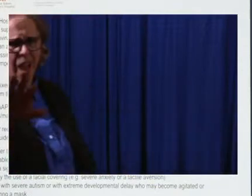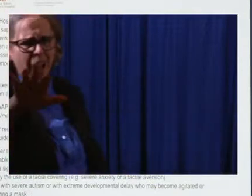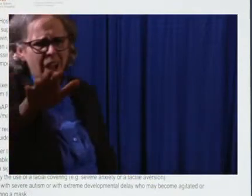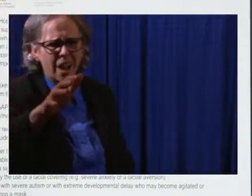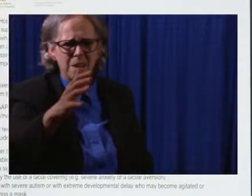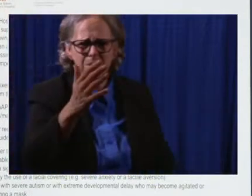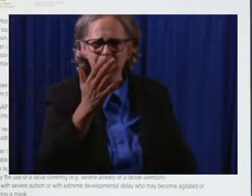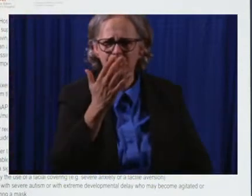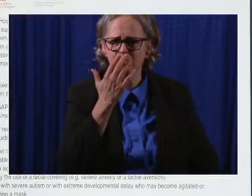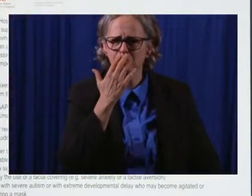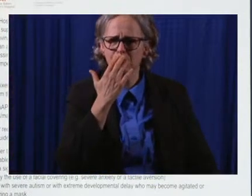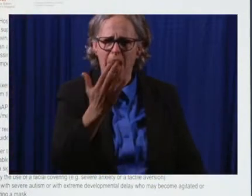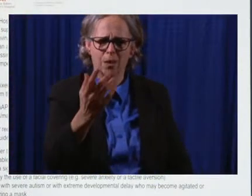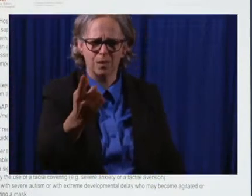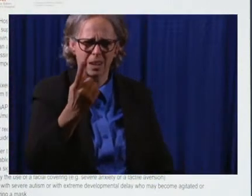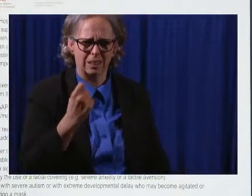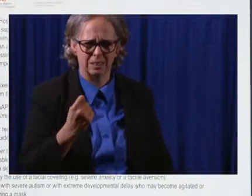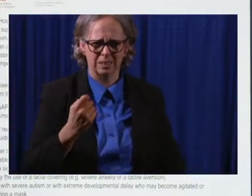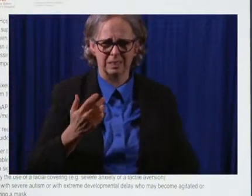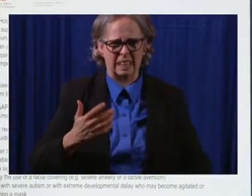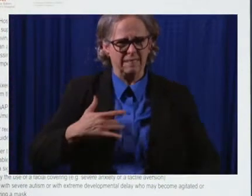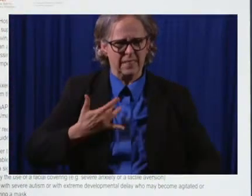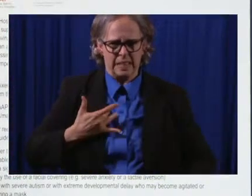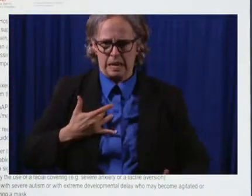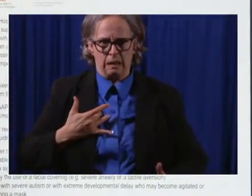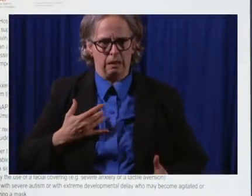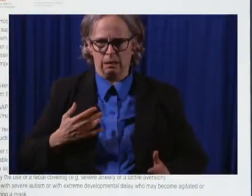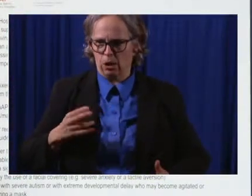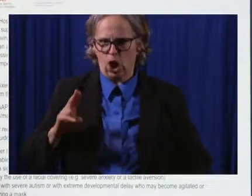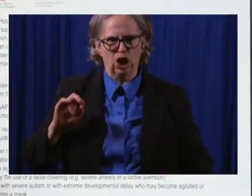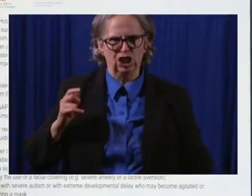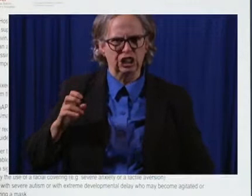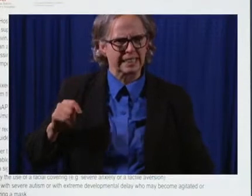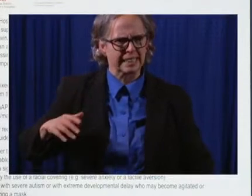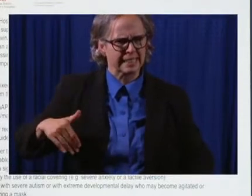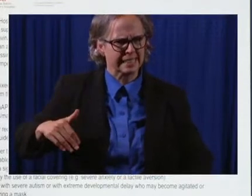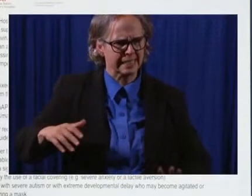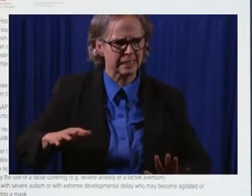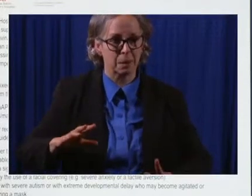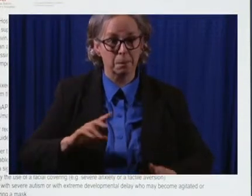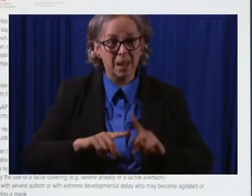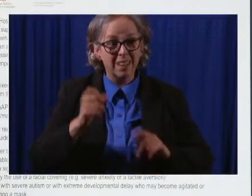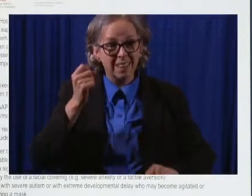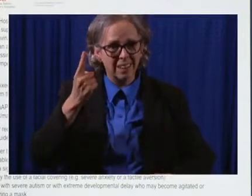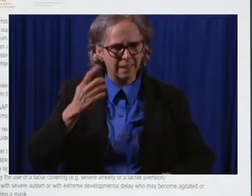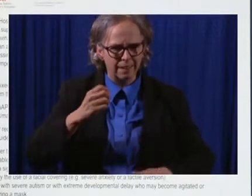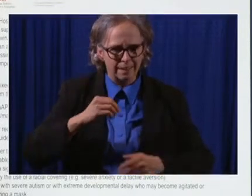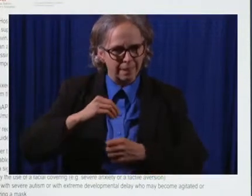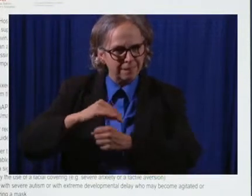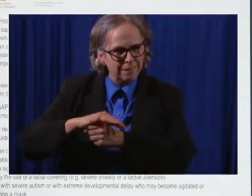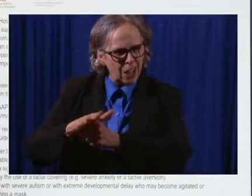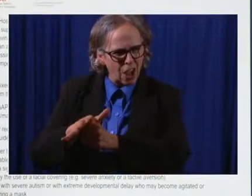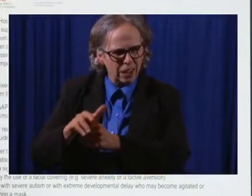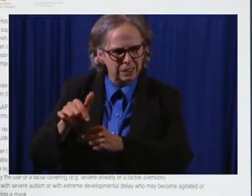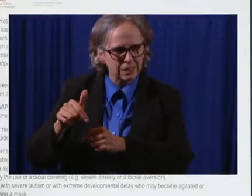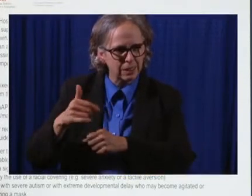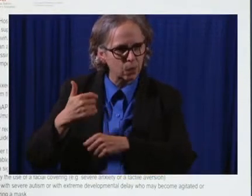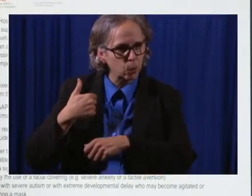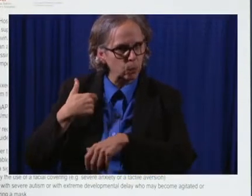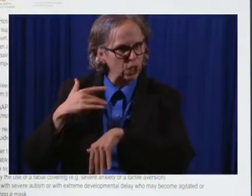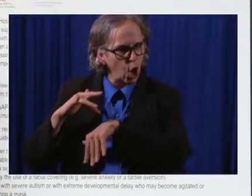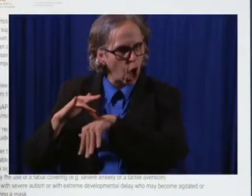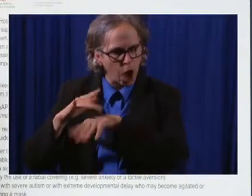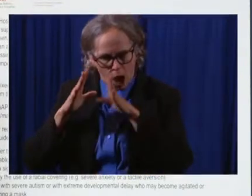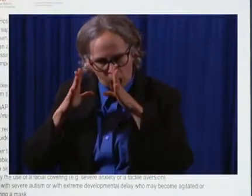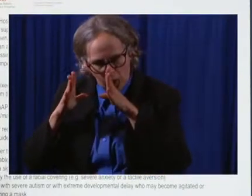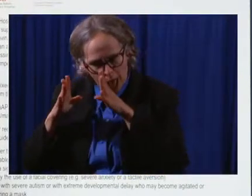don't turn it on or turn it off overnight. And, the steps that we are taking are incremental,